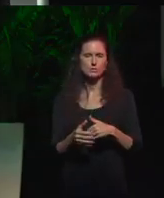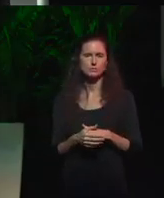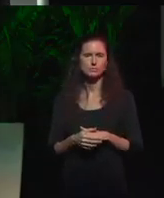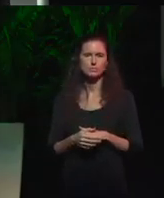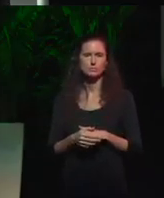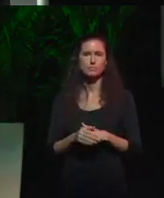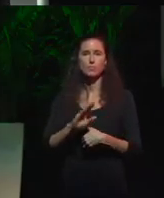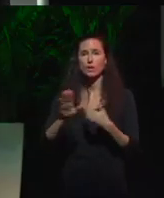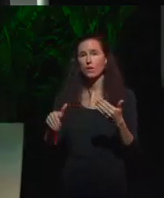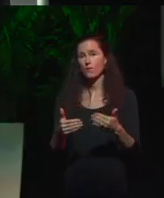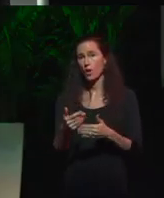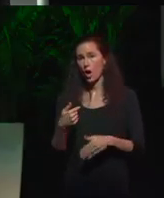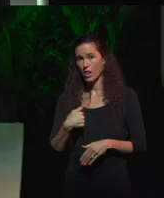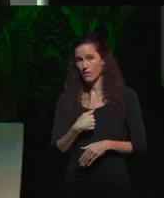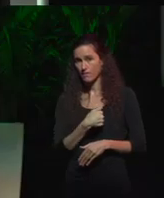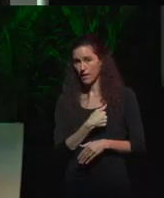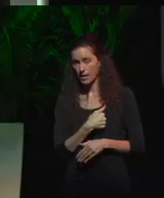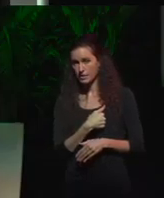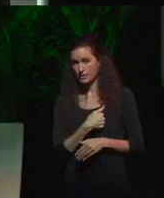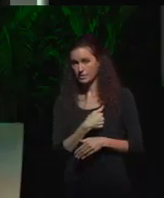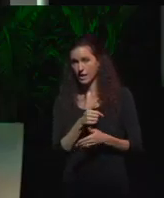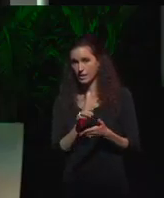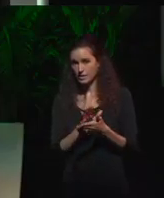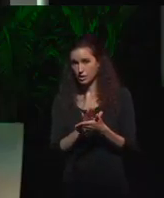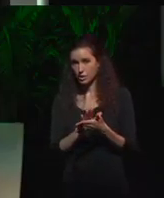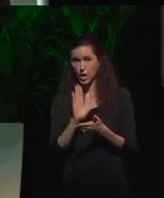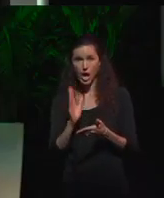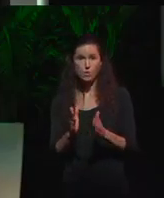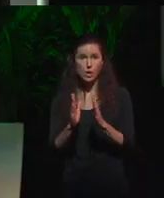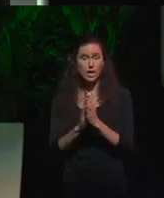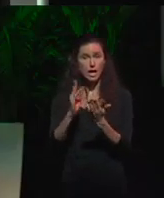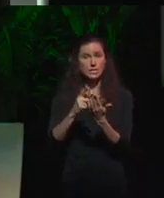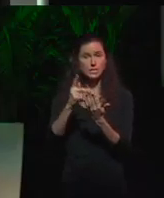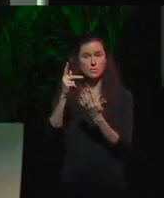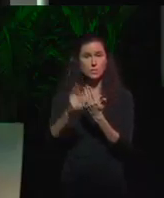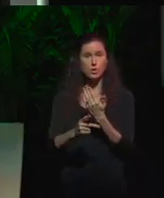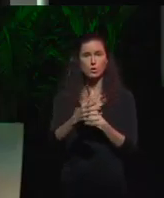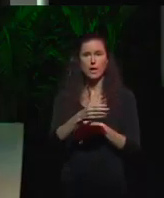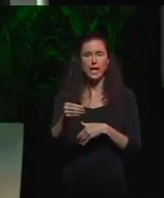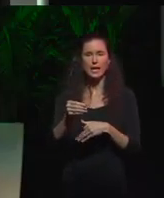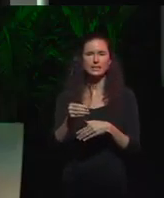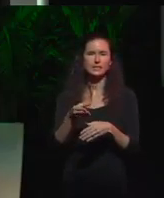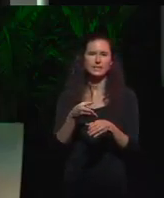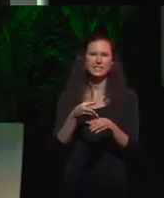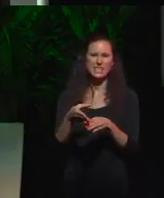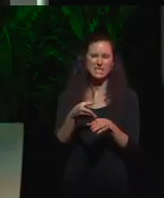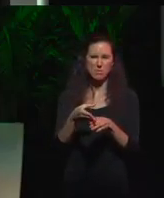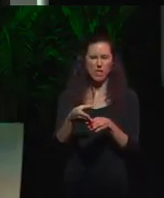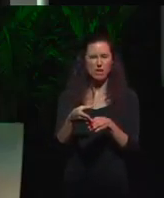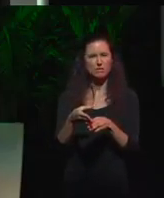And for all of us at the institution, I'm going to ask program and discipline councils